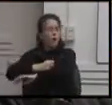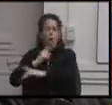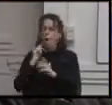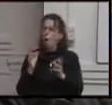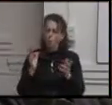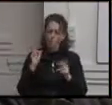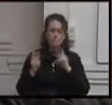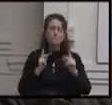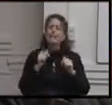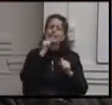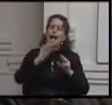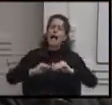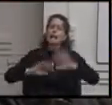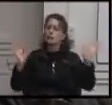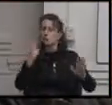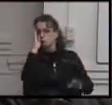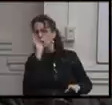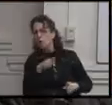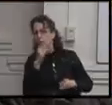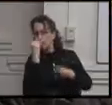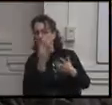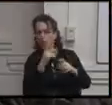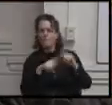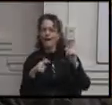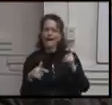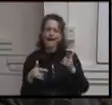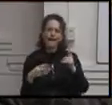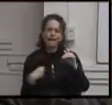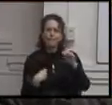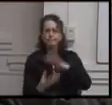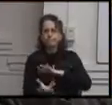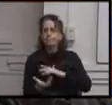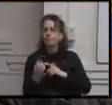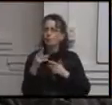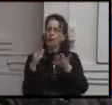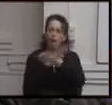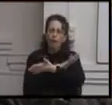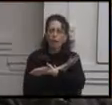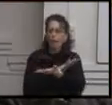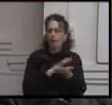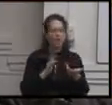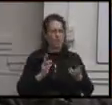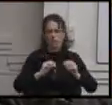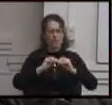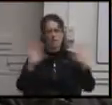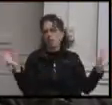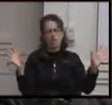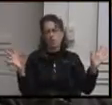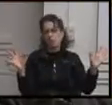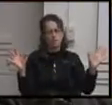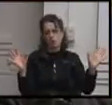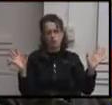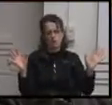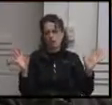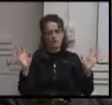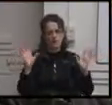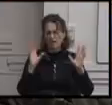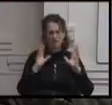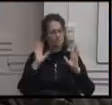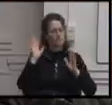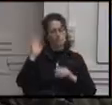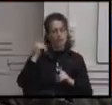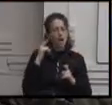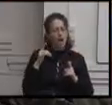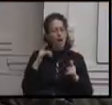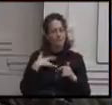by various people. Maybe it's not stated outright, but very heavily implied. And I just think that